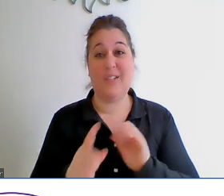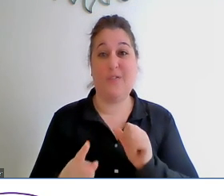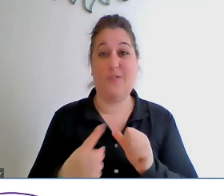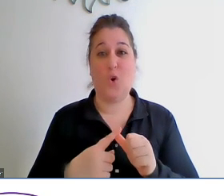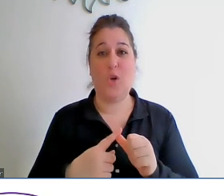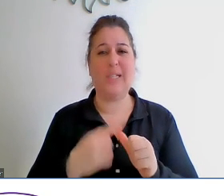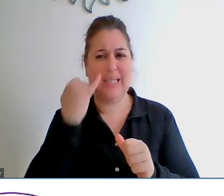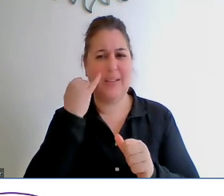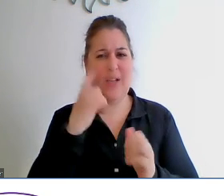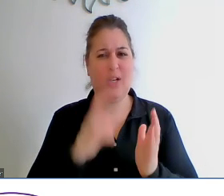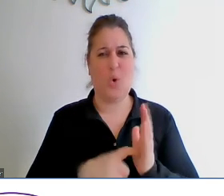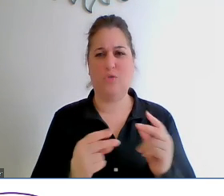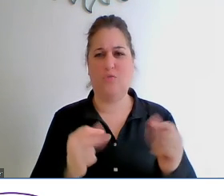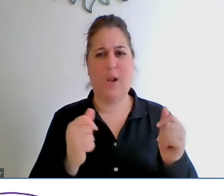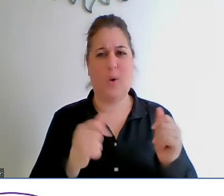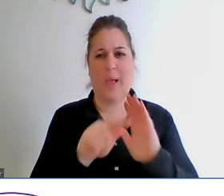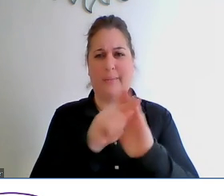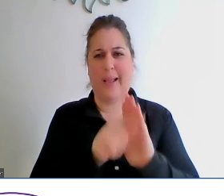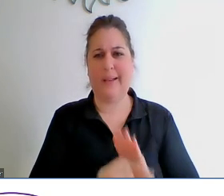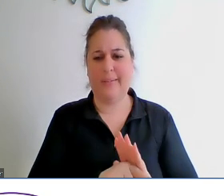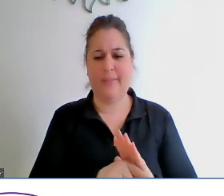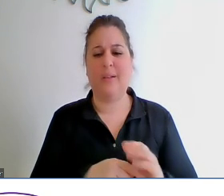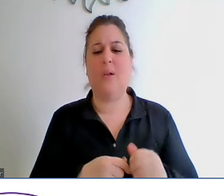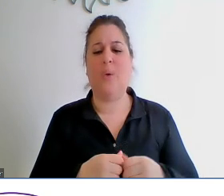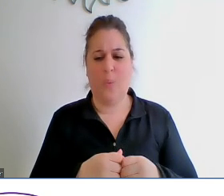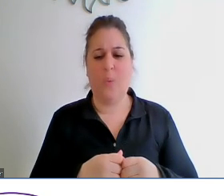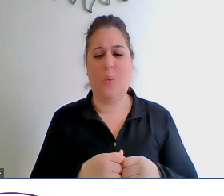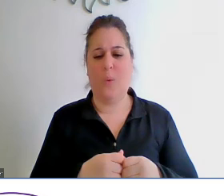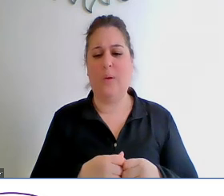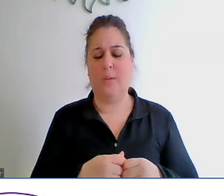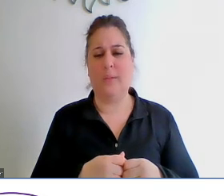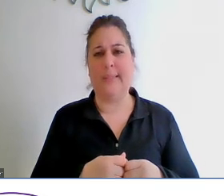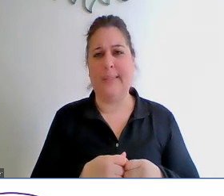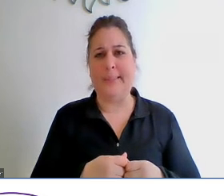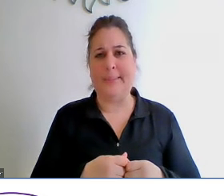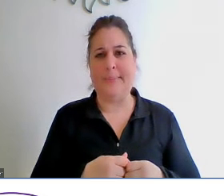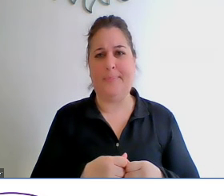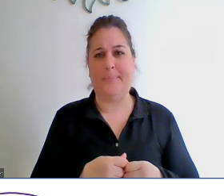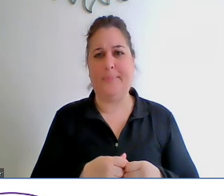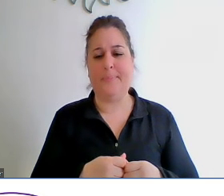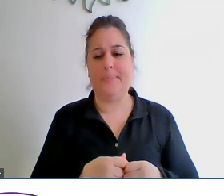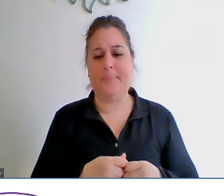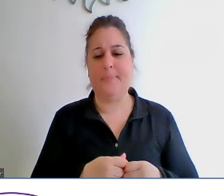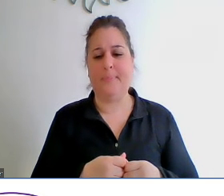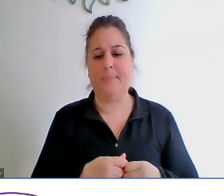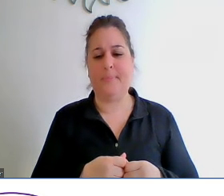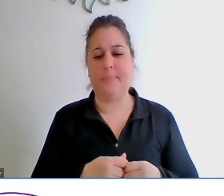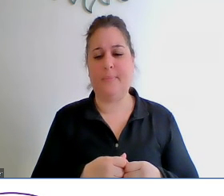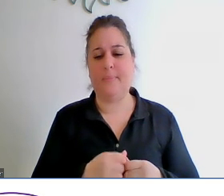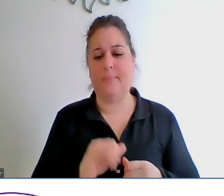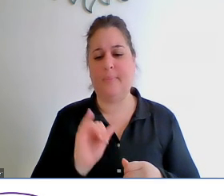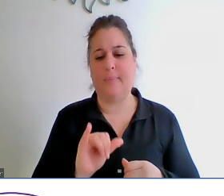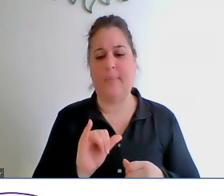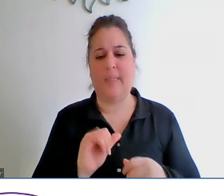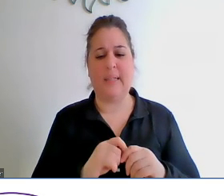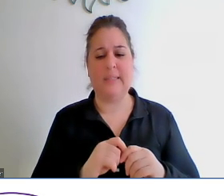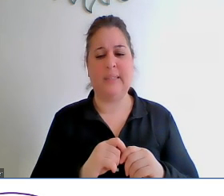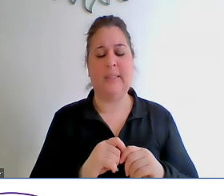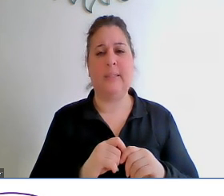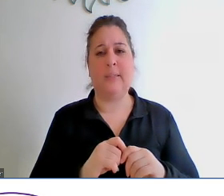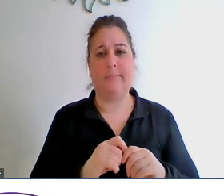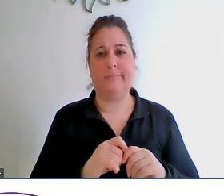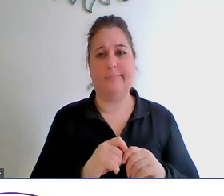they're different. I get negative, so my answer somewhere is going to be negative. Okay. And for this one, a negative divided by negative